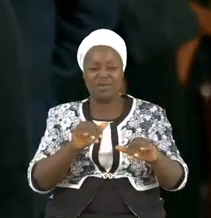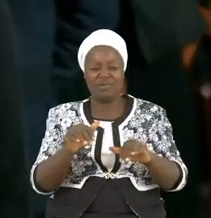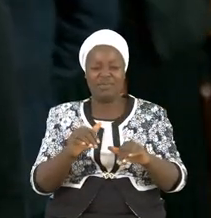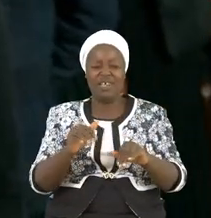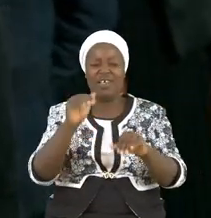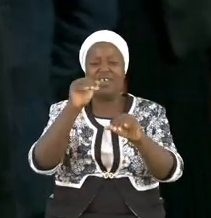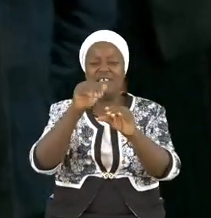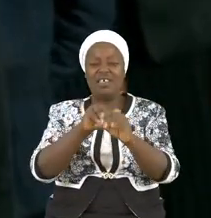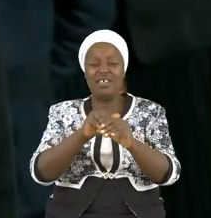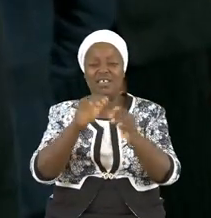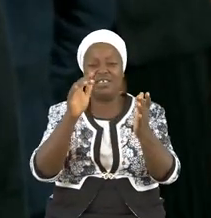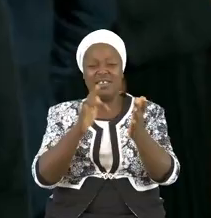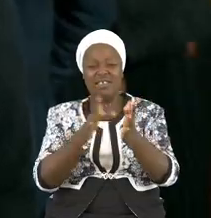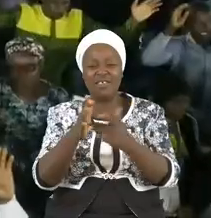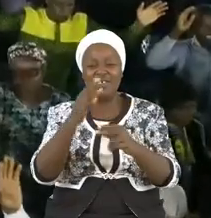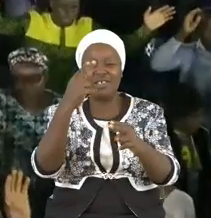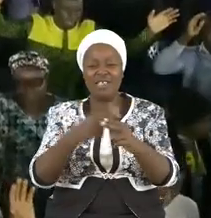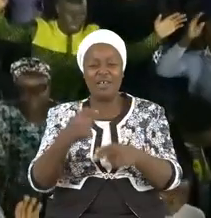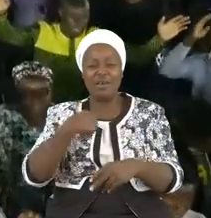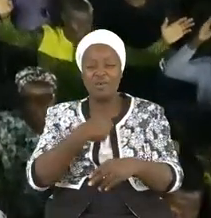Jesus' name we pray.